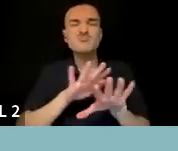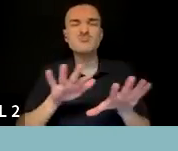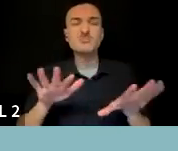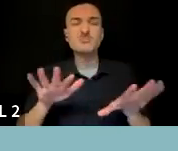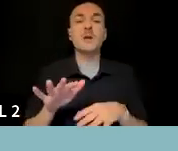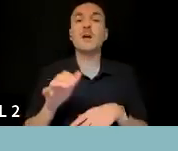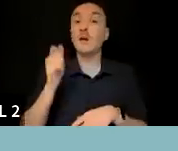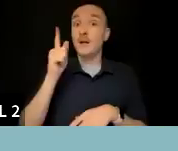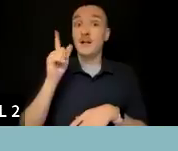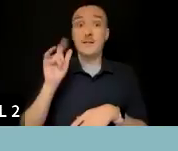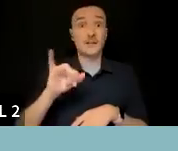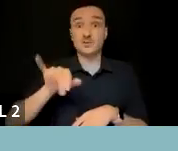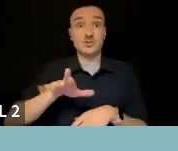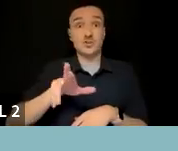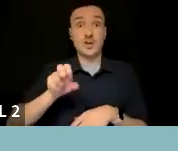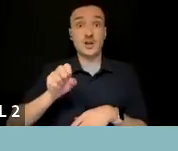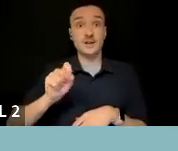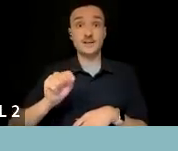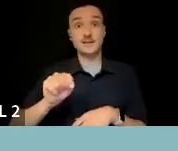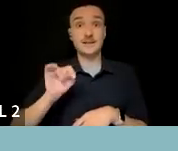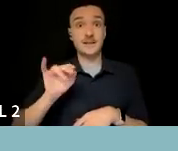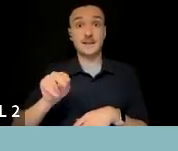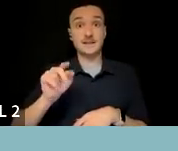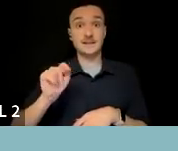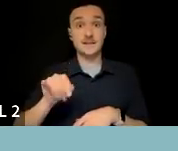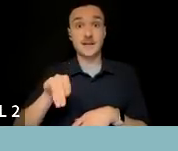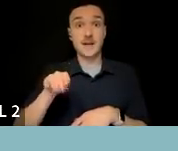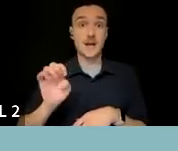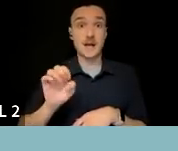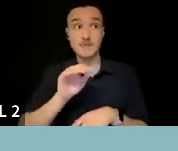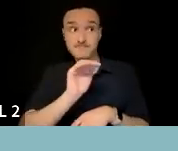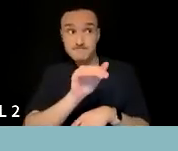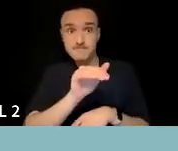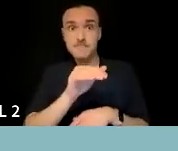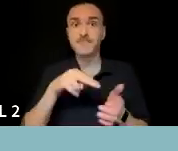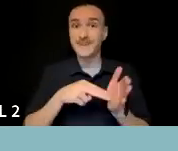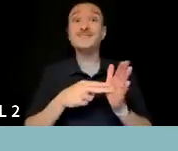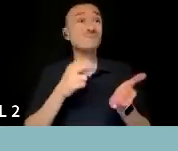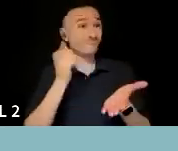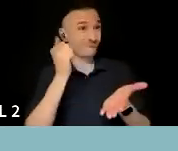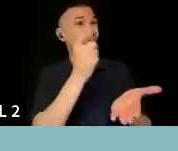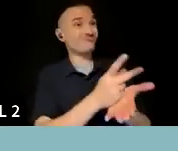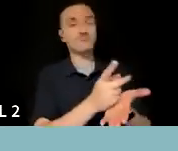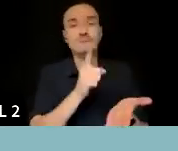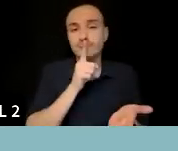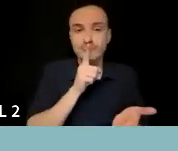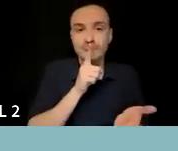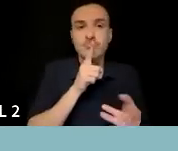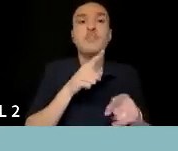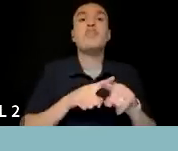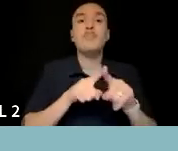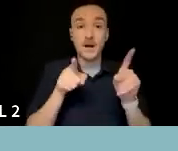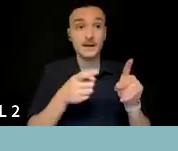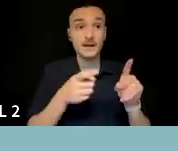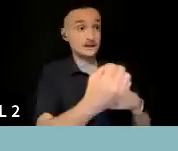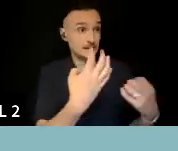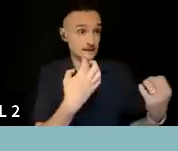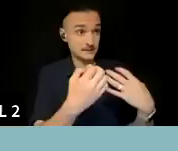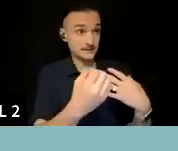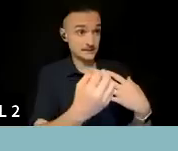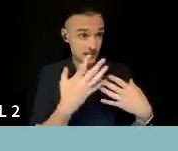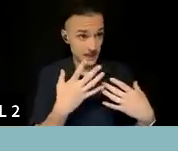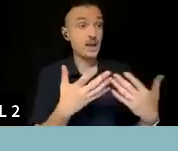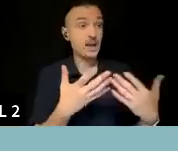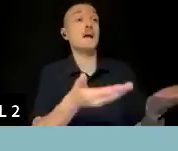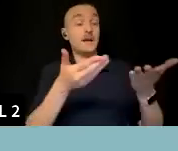an indicator of award, but the information requested would need to be in place prior to making an award if it was chosen for